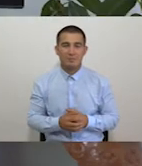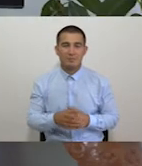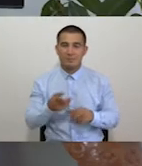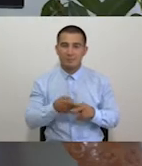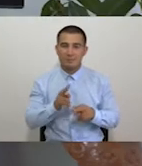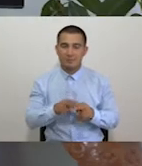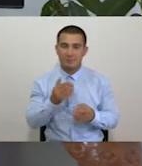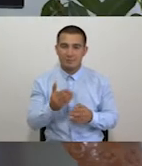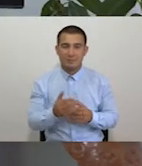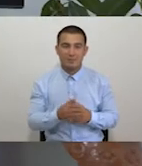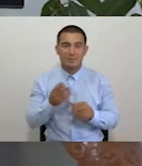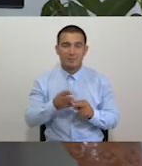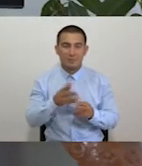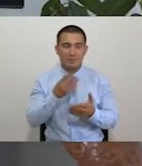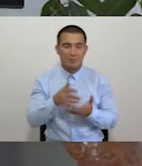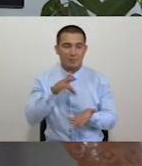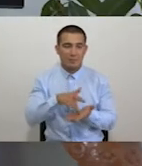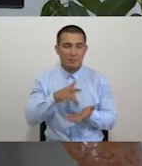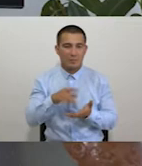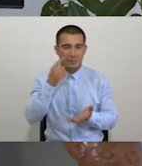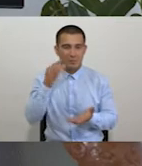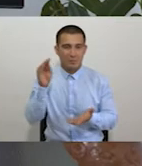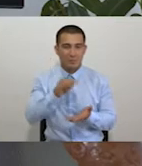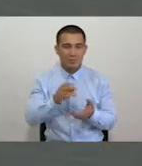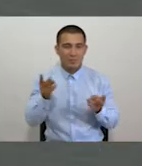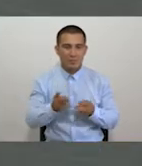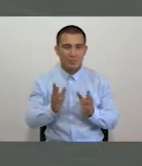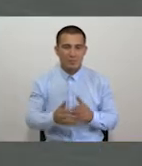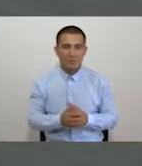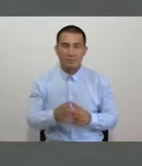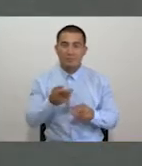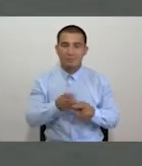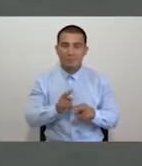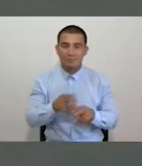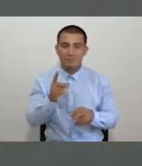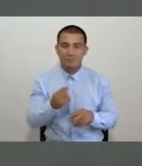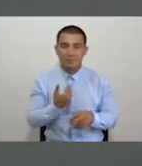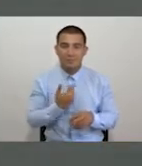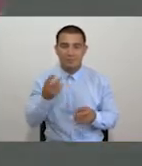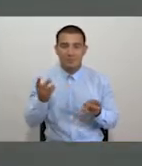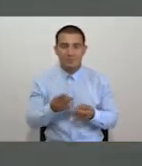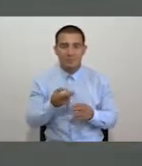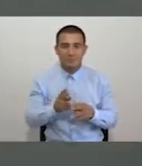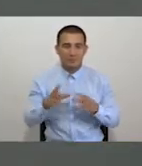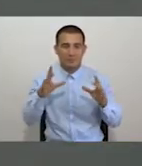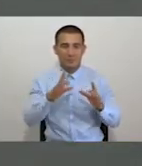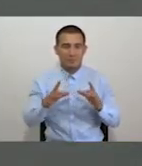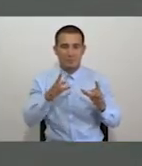Demak, buni mana shu markazga joylashtirishimiz kerak bo'ladi. Buning uchun bu doirani